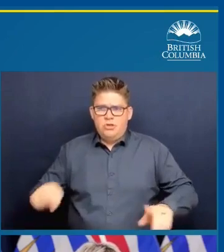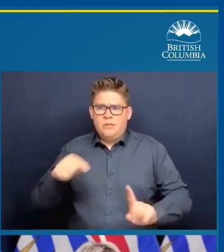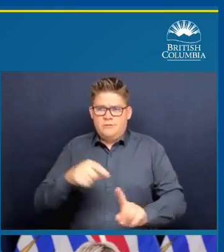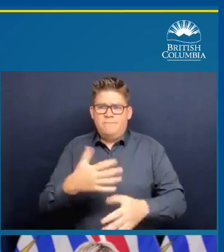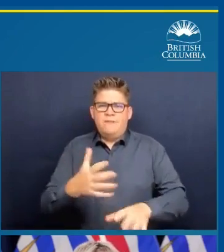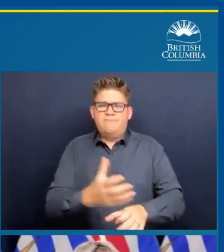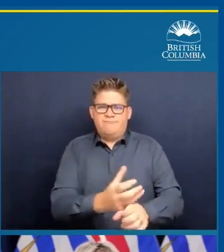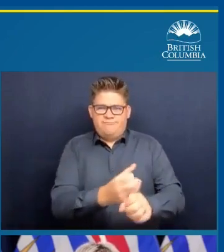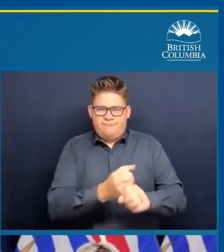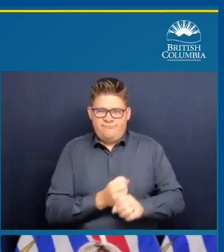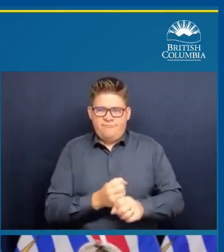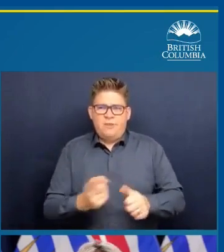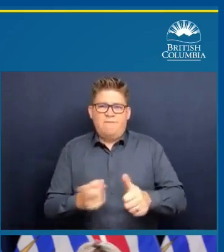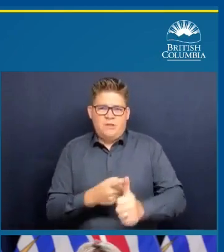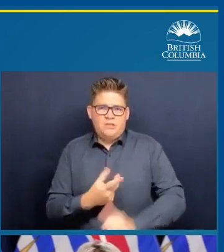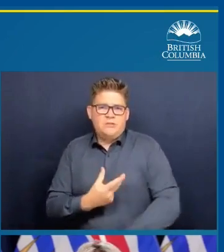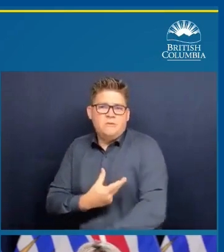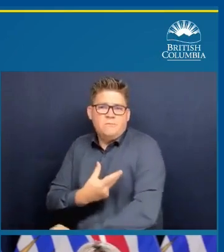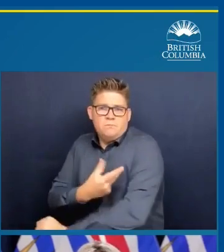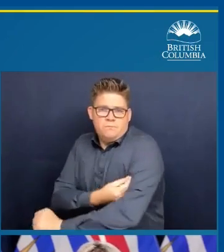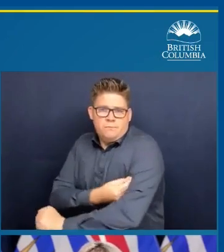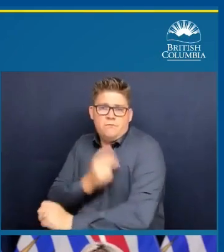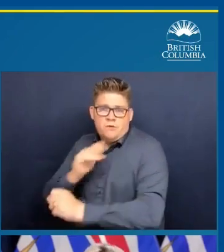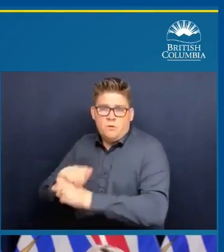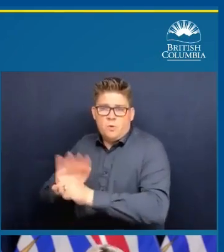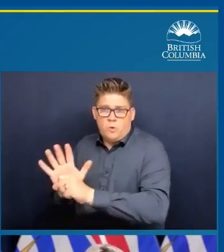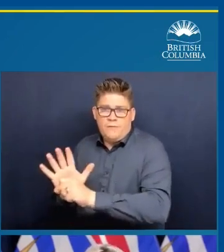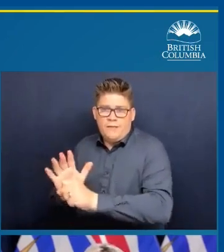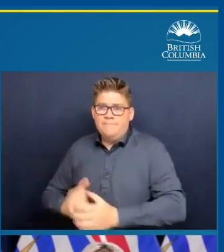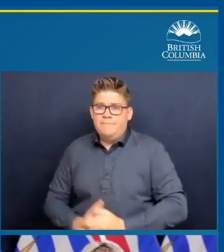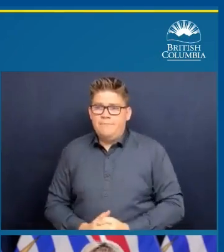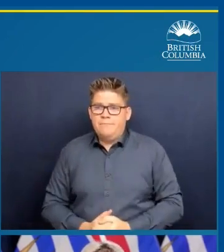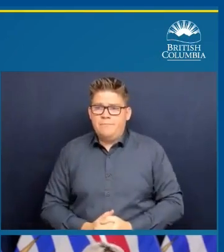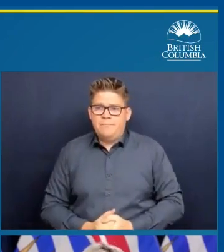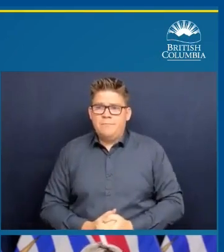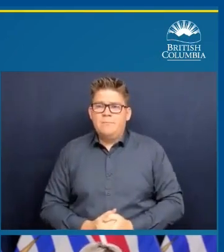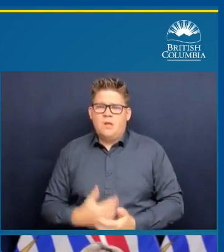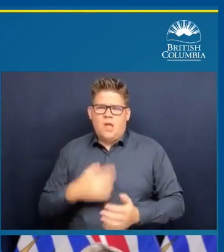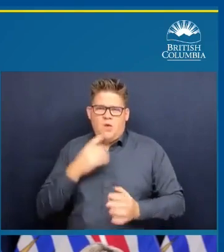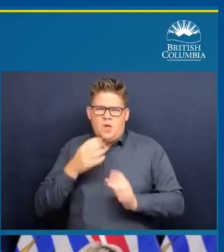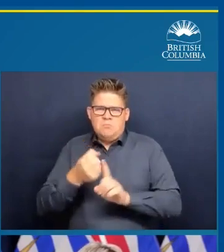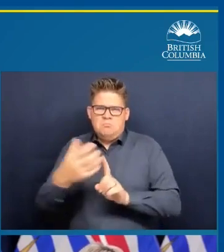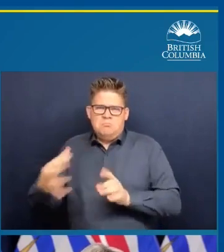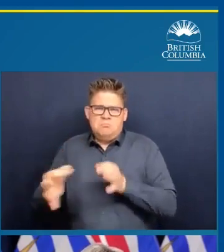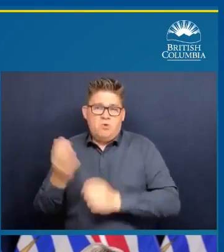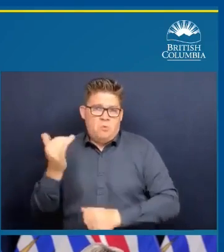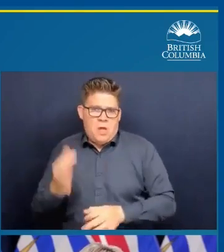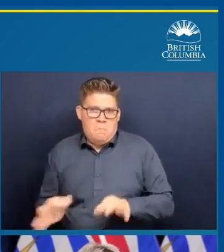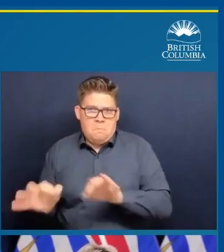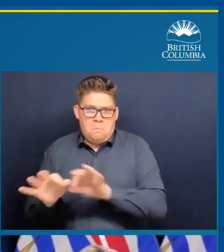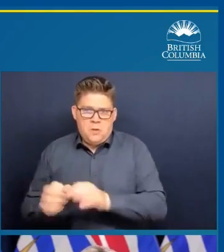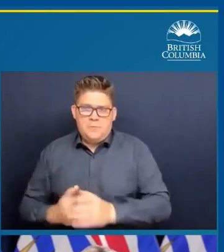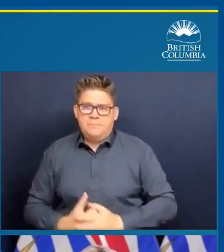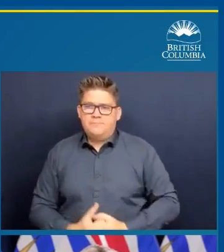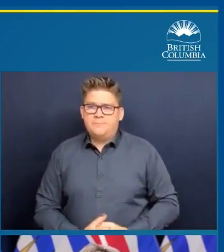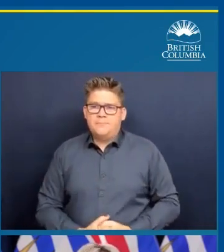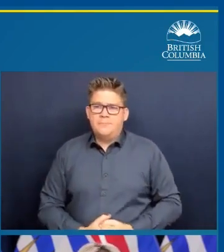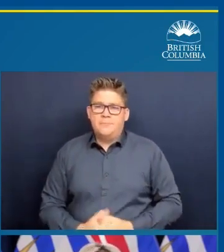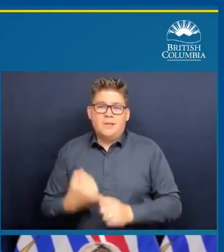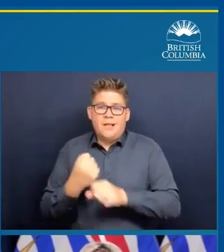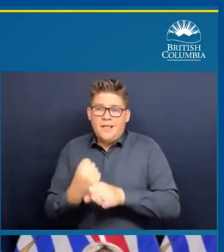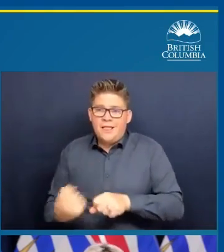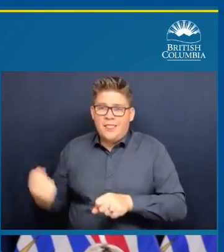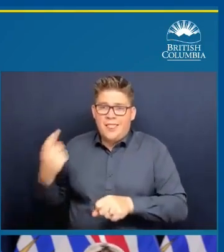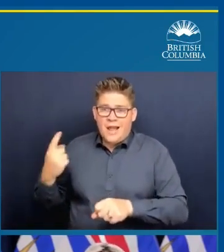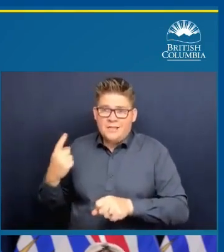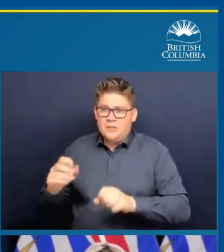show some data about why we need to pay attention to that. A year ago, we didn't have vaccines for children. We now do. And